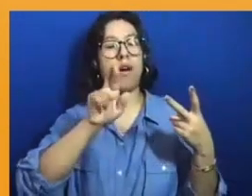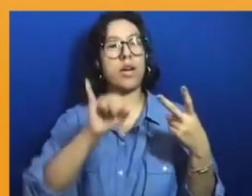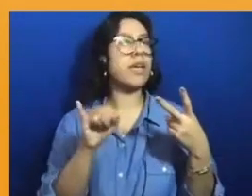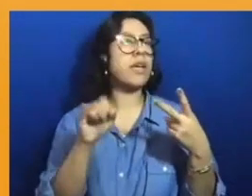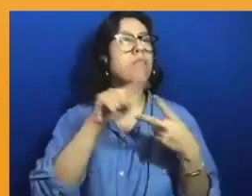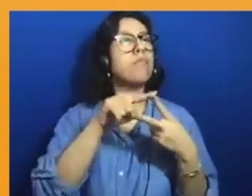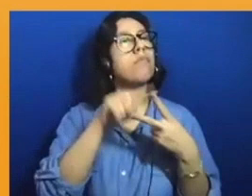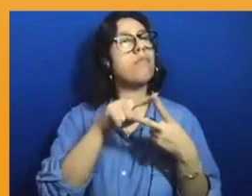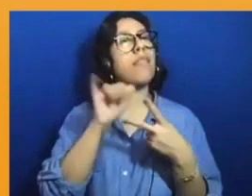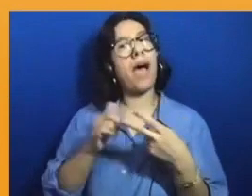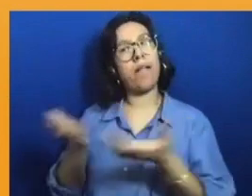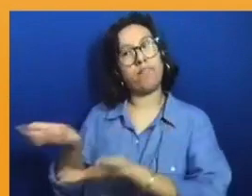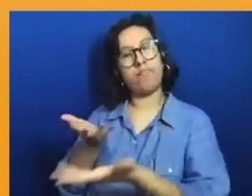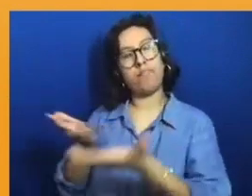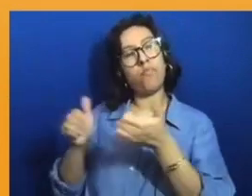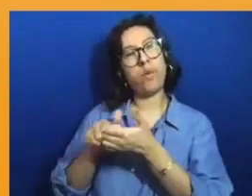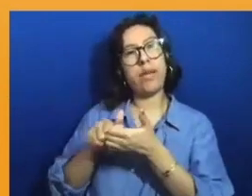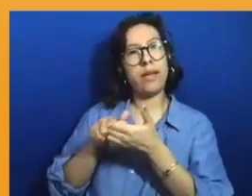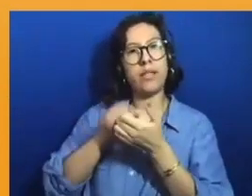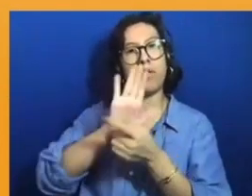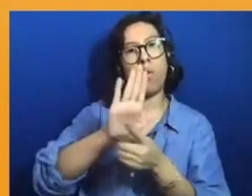those interactions in Bharathanatyam?